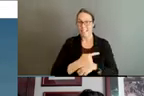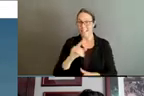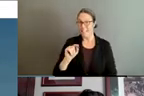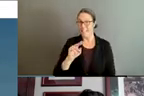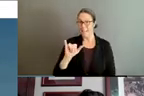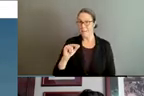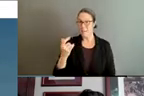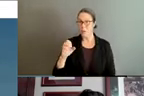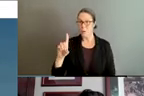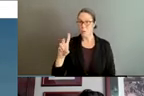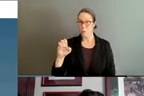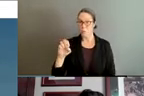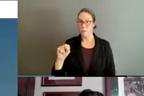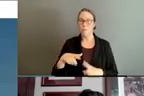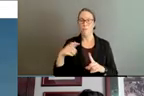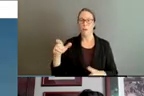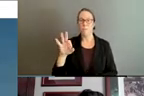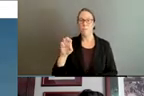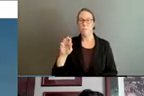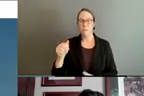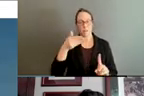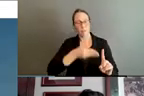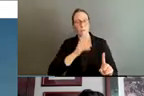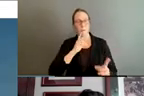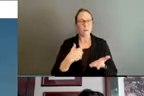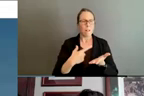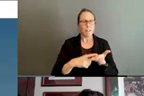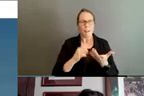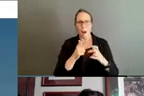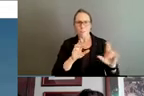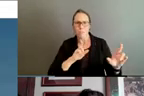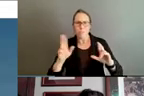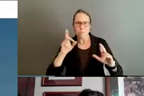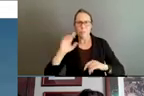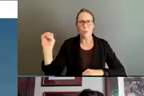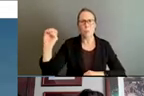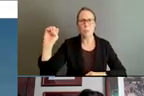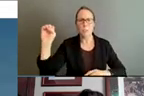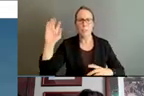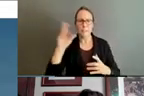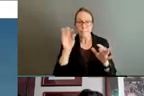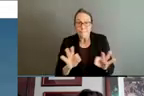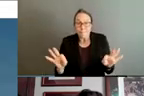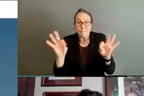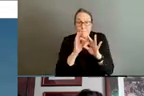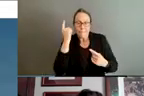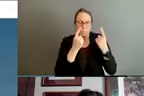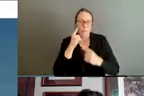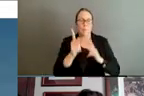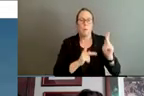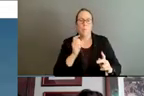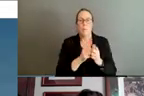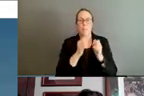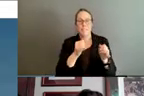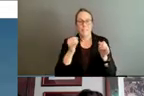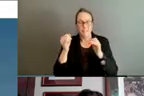FEMA, who is going to talk about preparing for emergencies and some key considerations for people with disabilities. So I'm going to